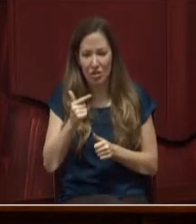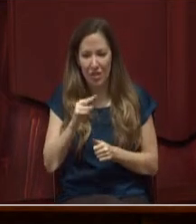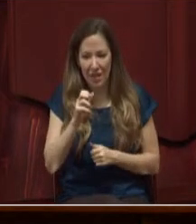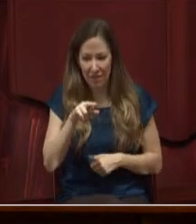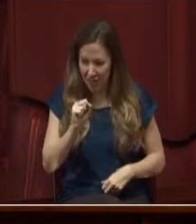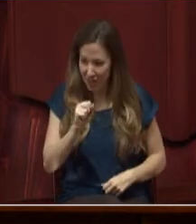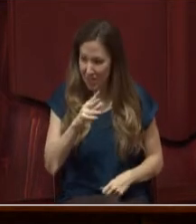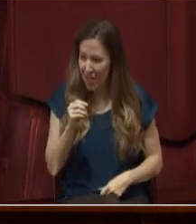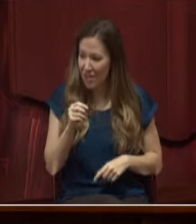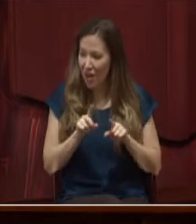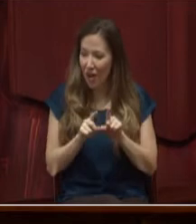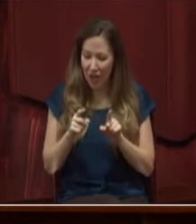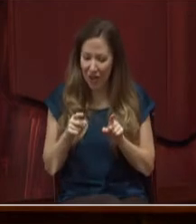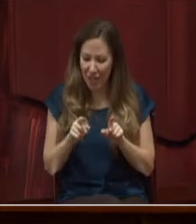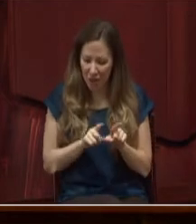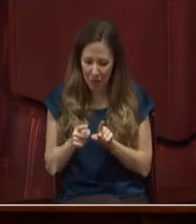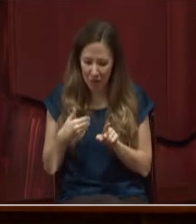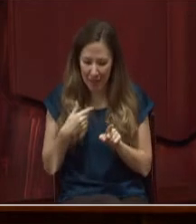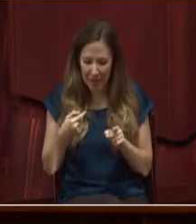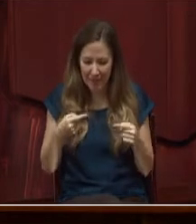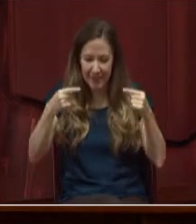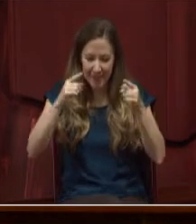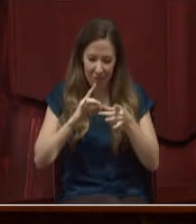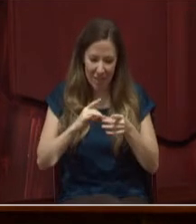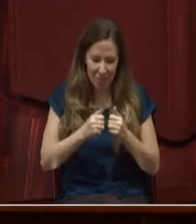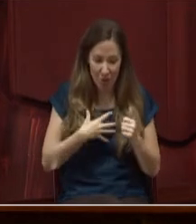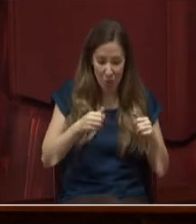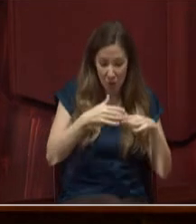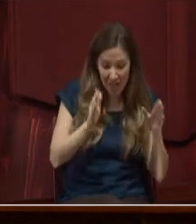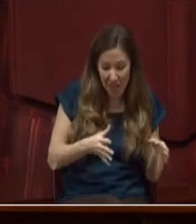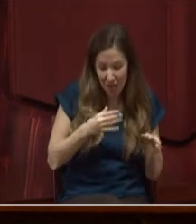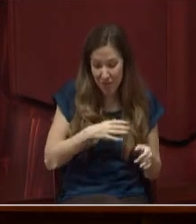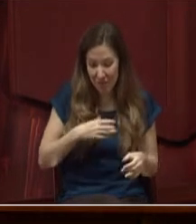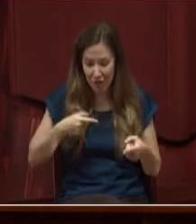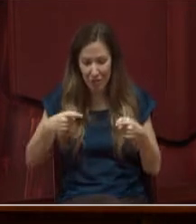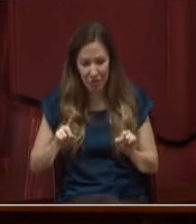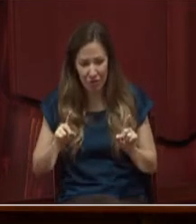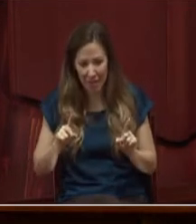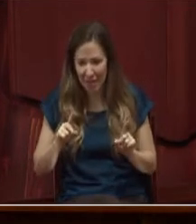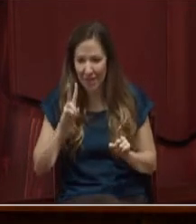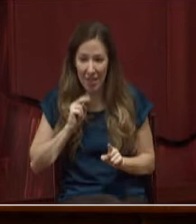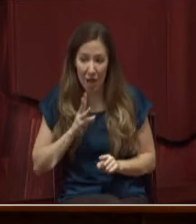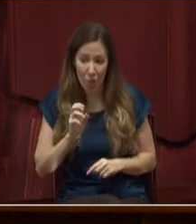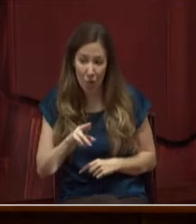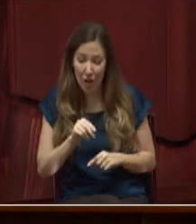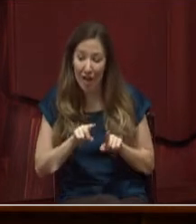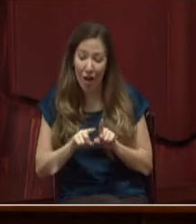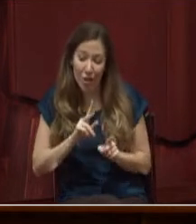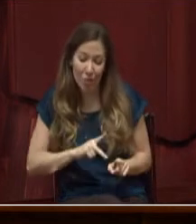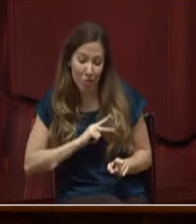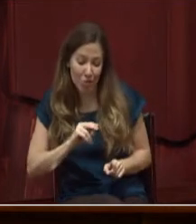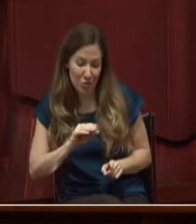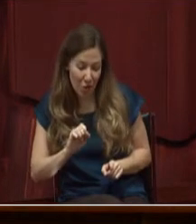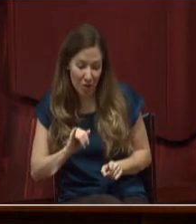testy relationships between the White House and Congress, particularly during the Vietnam War. And if I can put a personal note, John Lehman